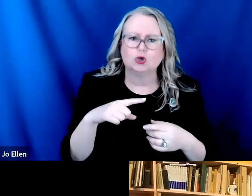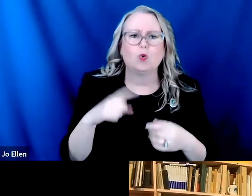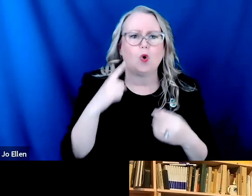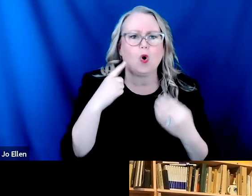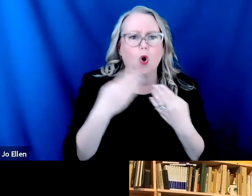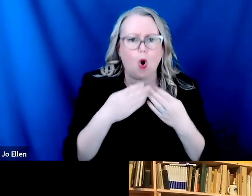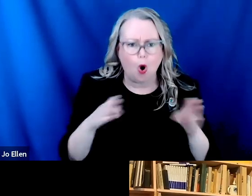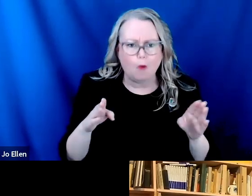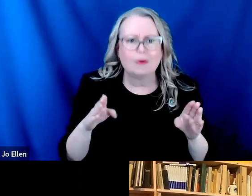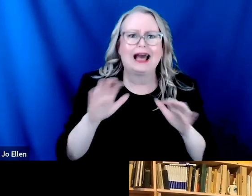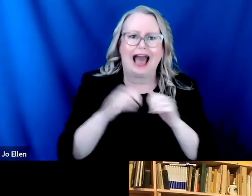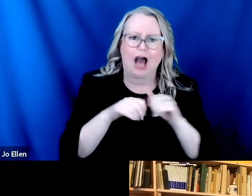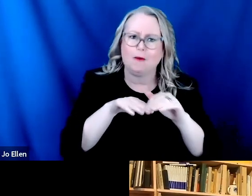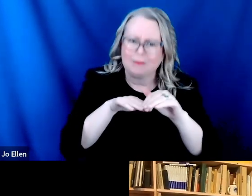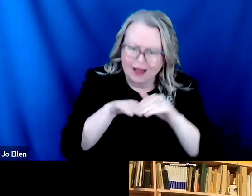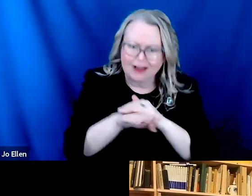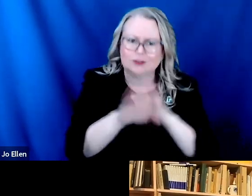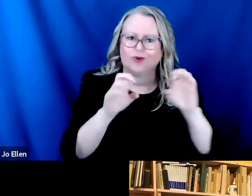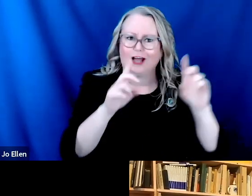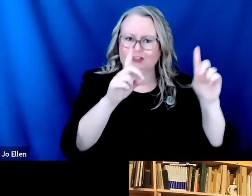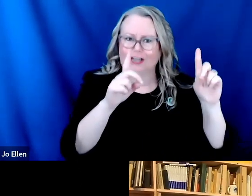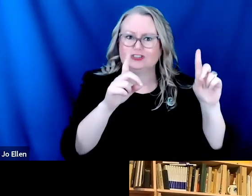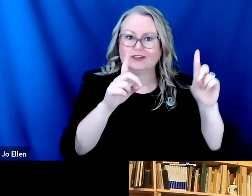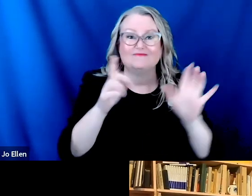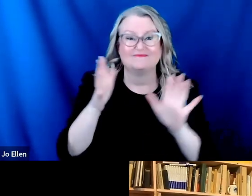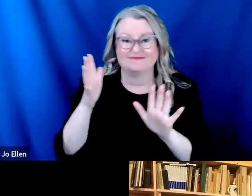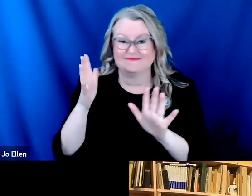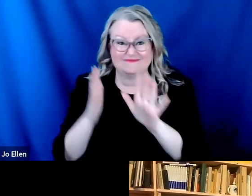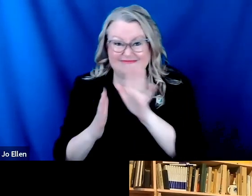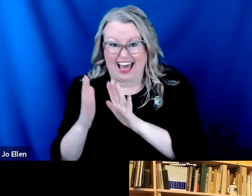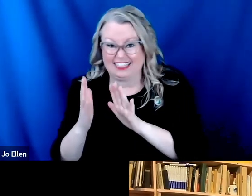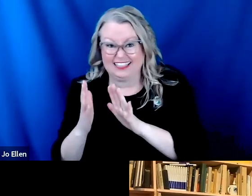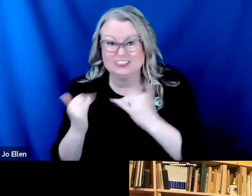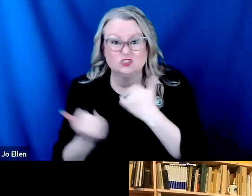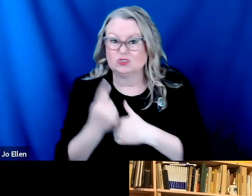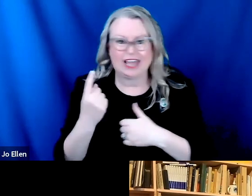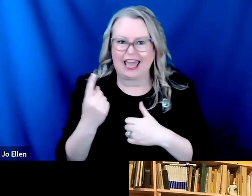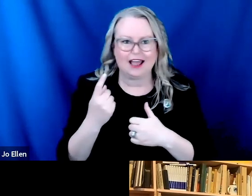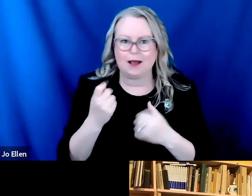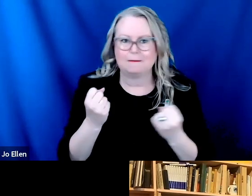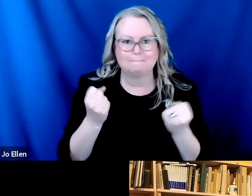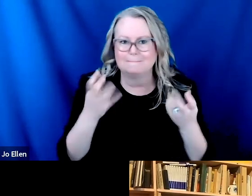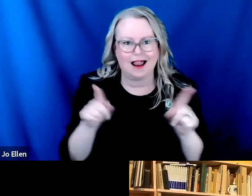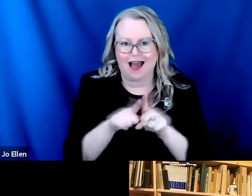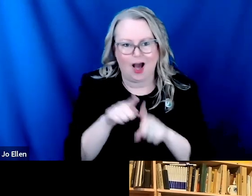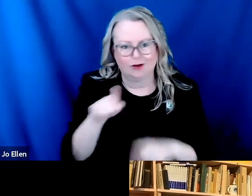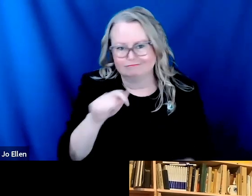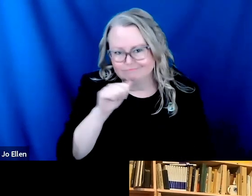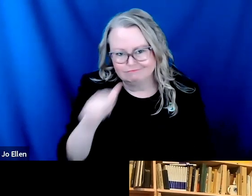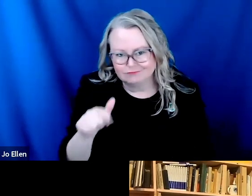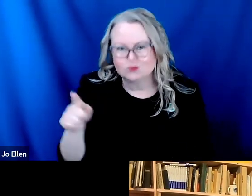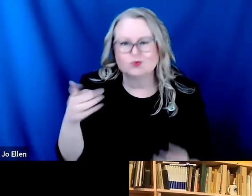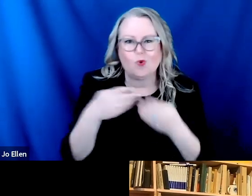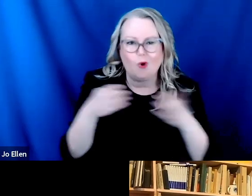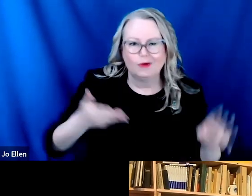into education, not that common then or not even today. Without your influence, I probably